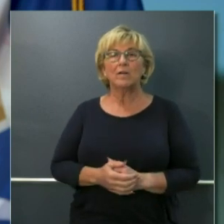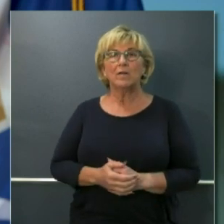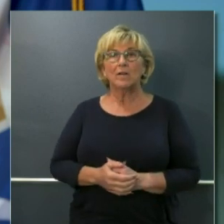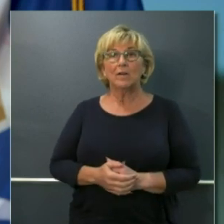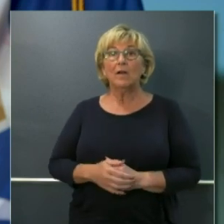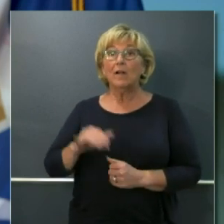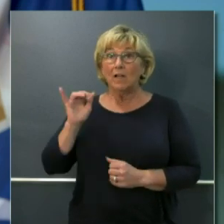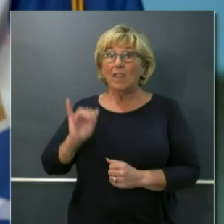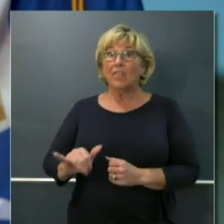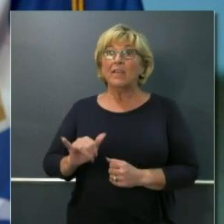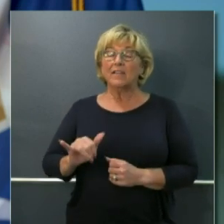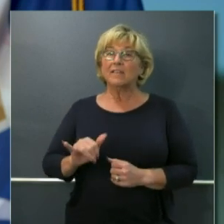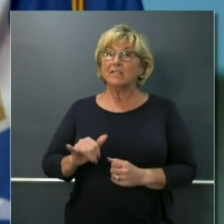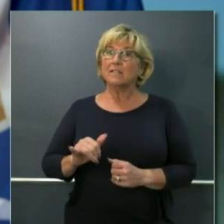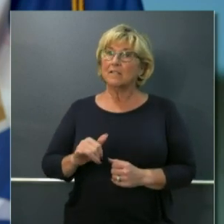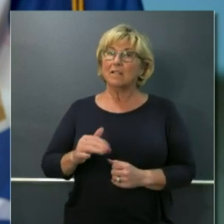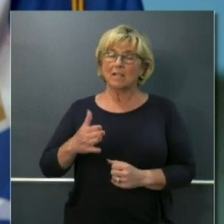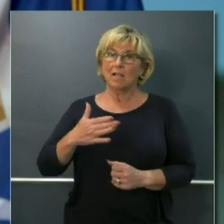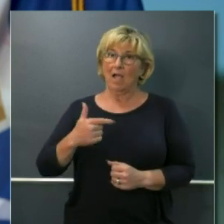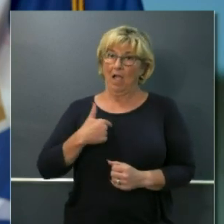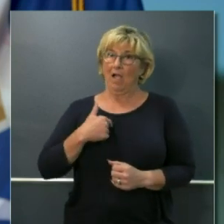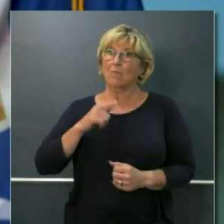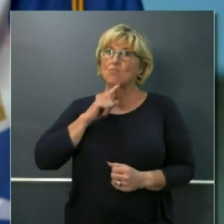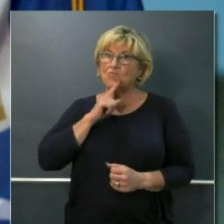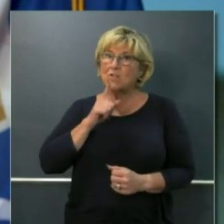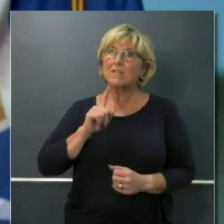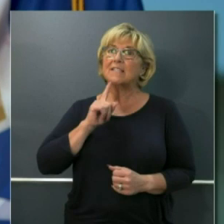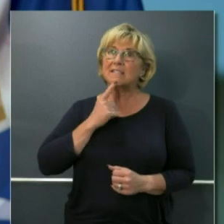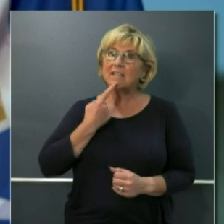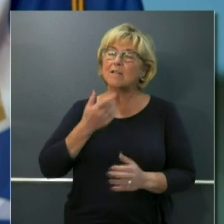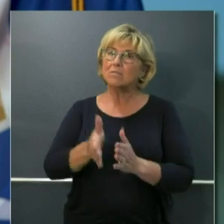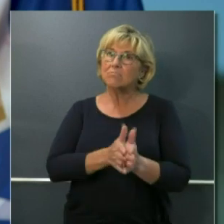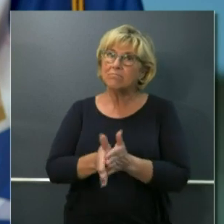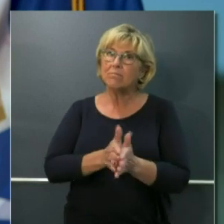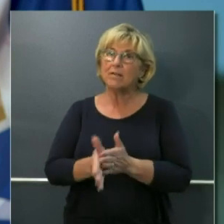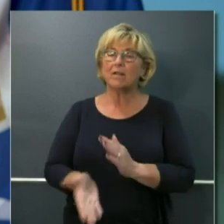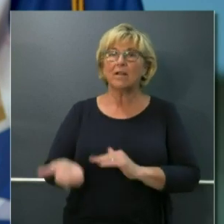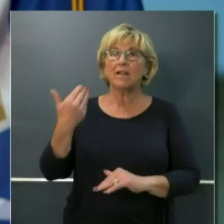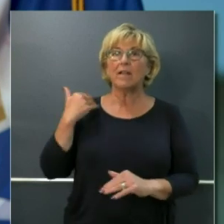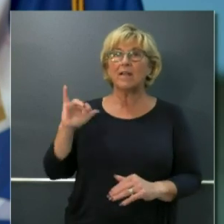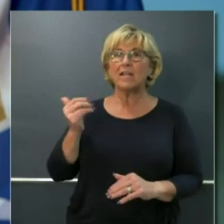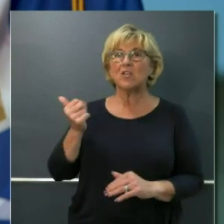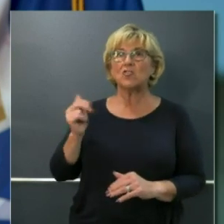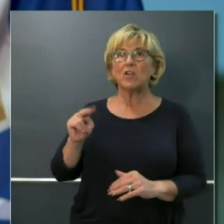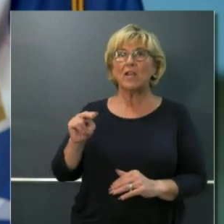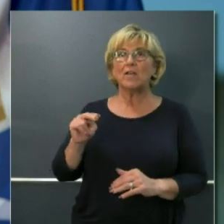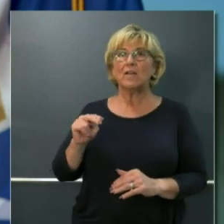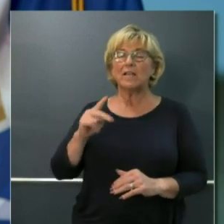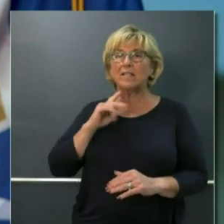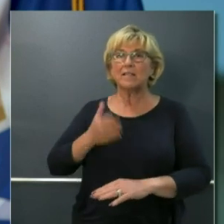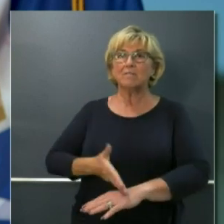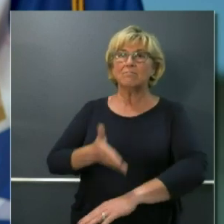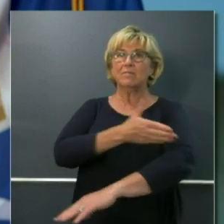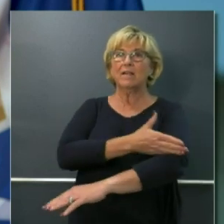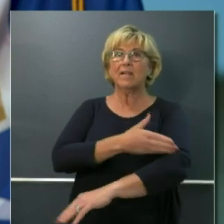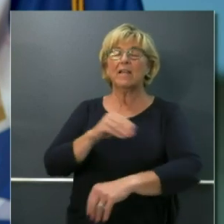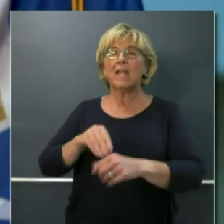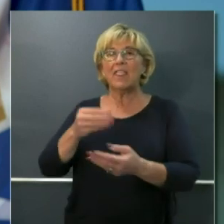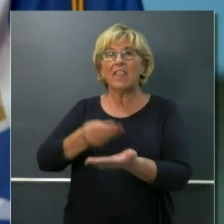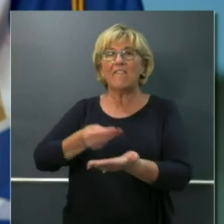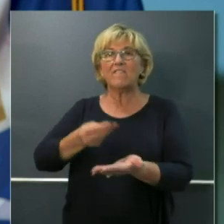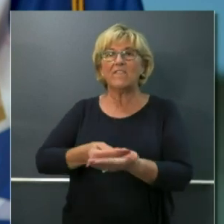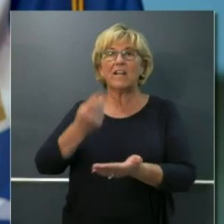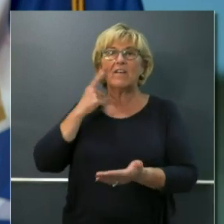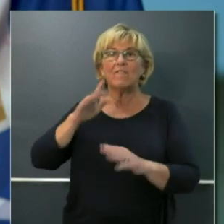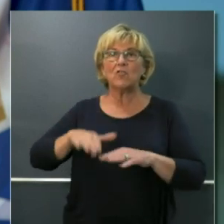This is a point of passion for me. Last year in January, announced a substantial enhancement in child care funding. The state